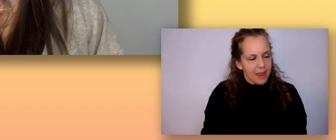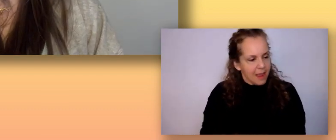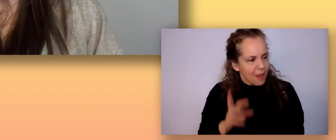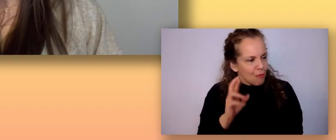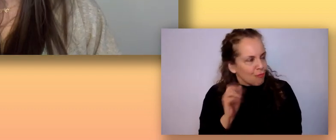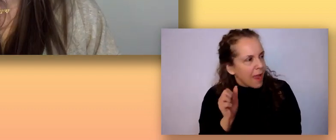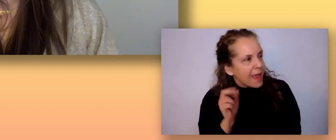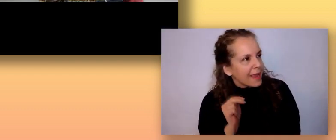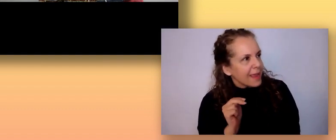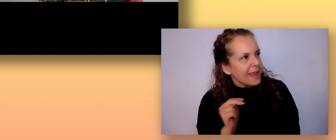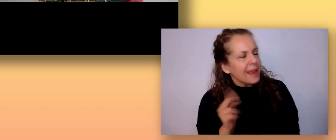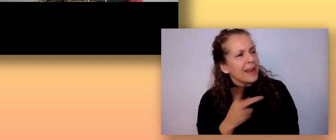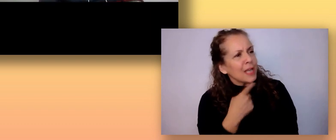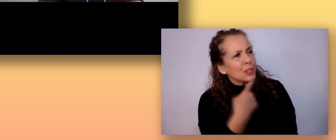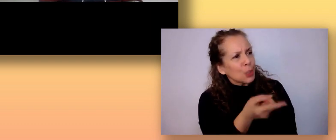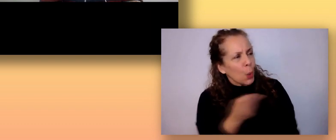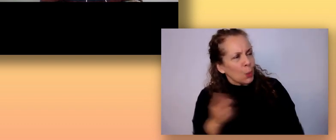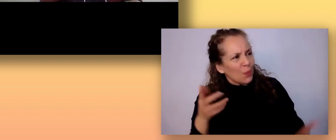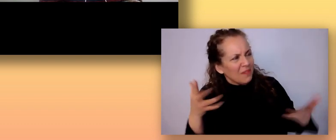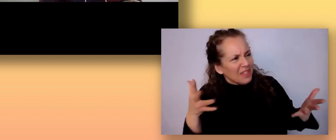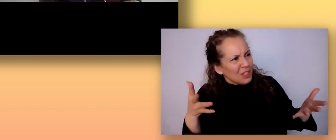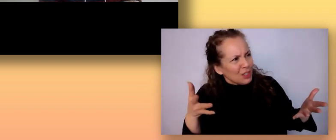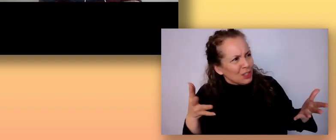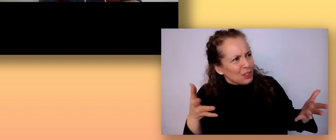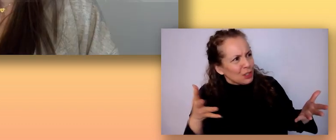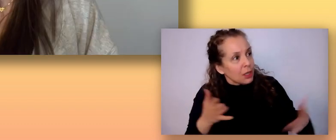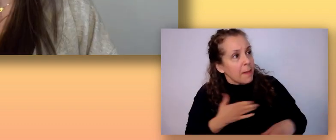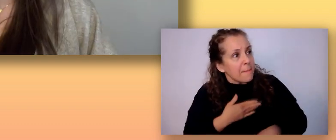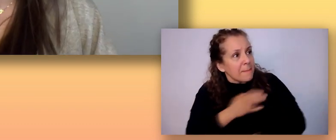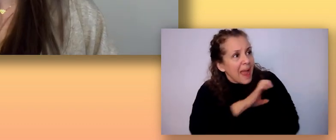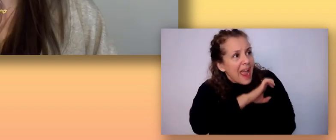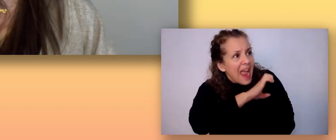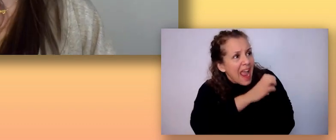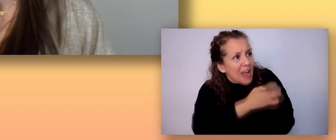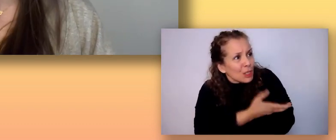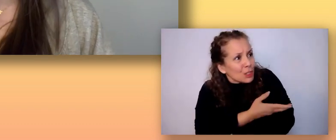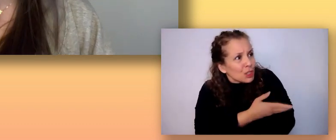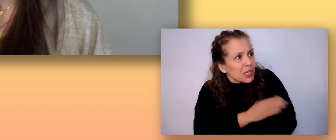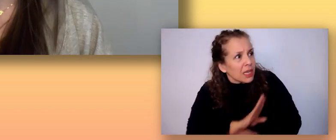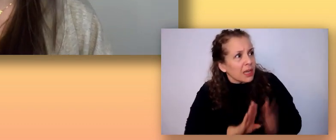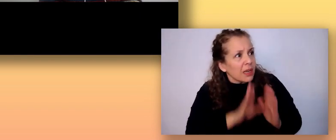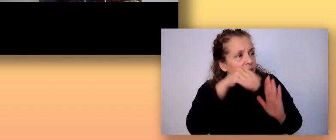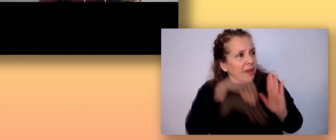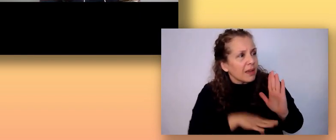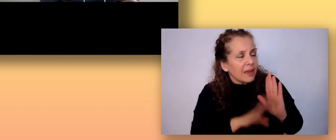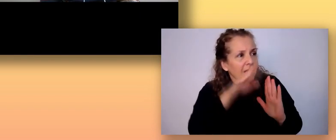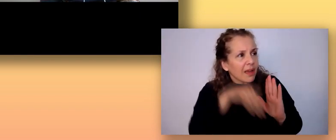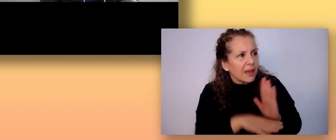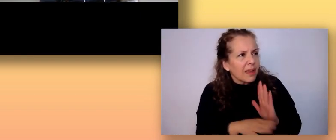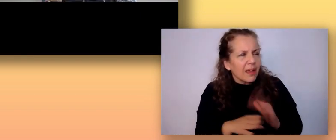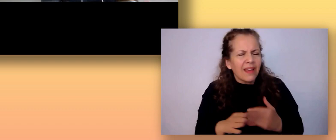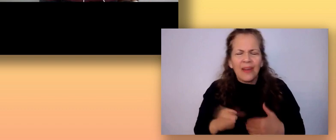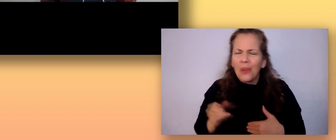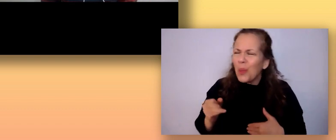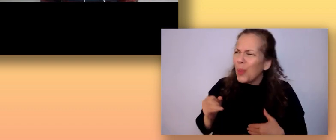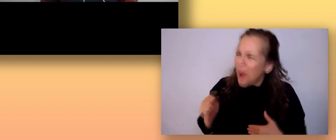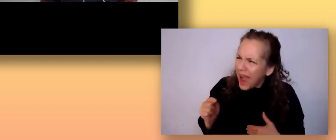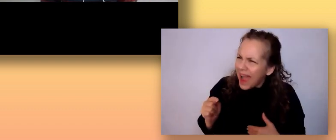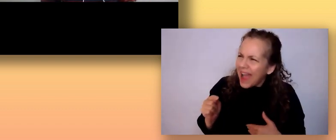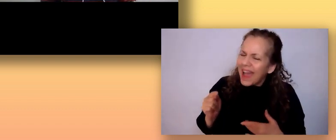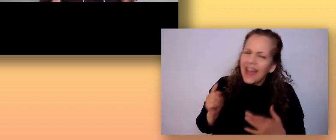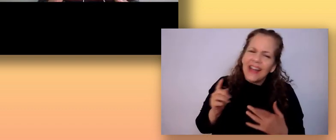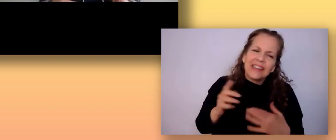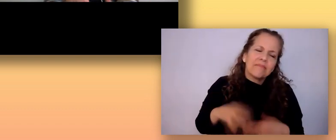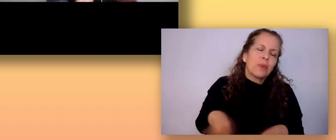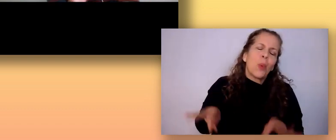Ryan, I already told you this. What? My energy is super up and down. What? It'll be worth